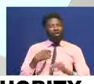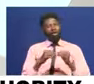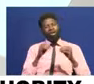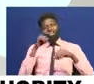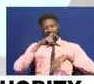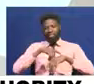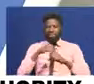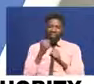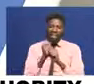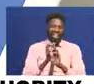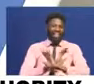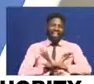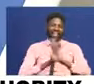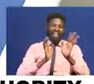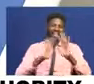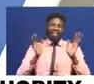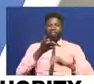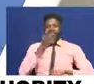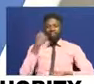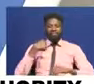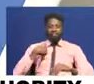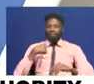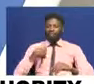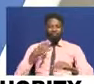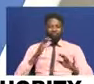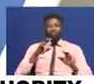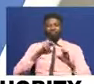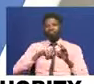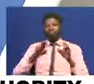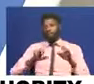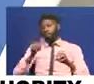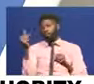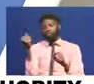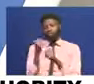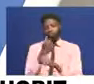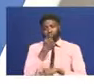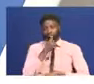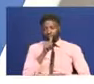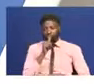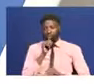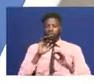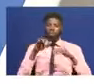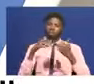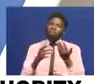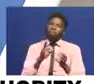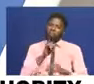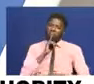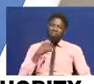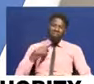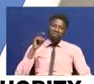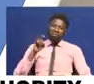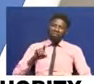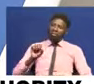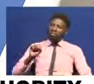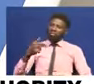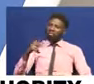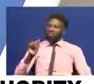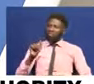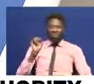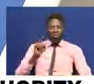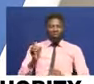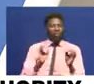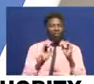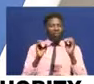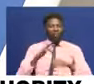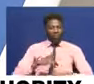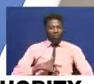what, it's time for me to do something else. I don't feel like going to public service. Or might even say, I don't even need to go into this social health authority arrangement. I feel